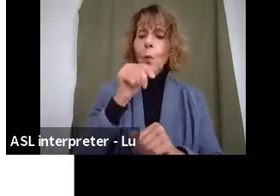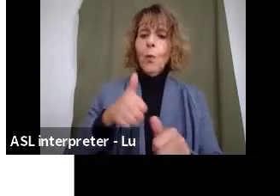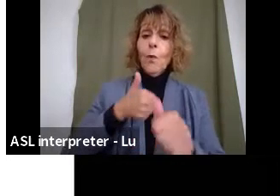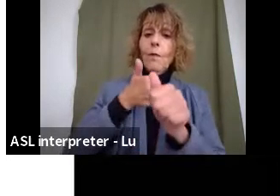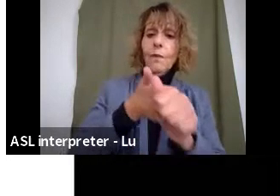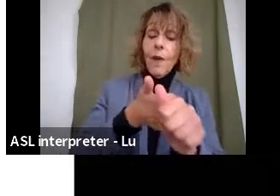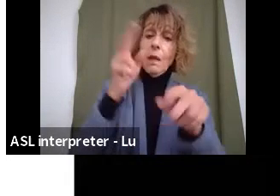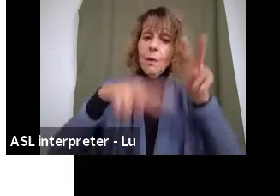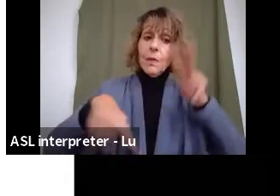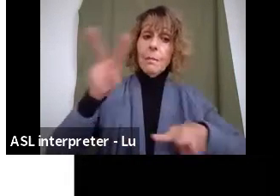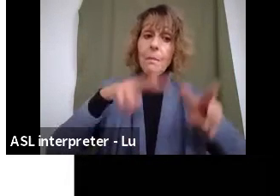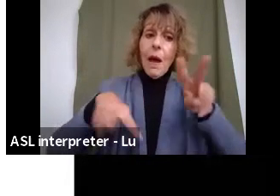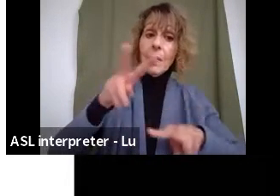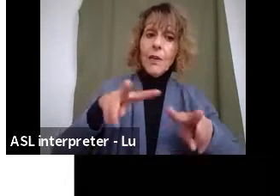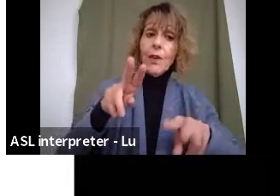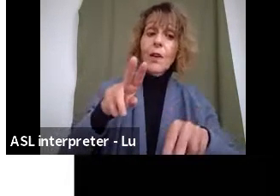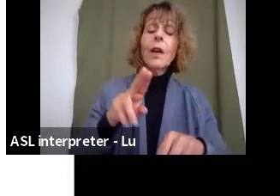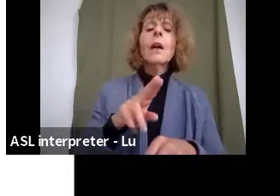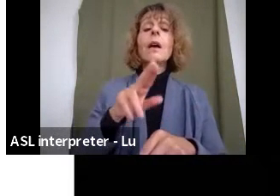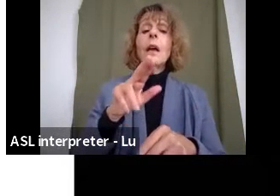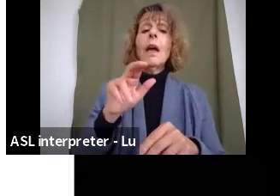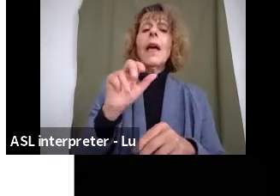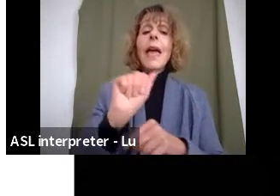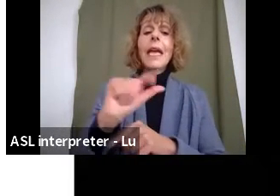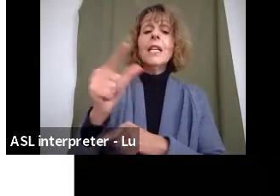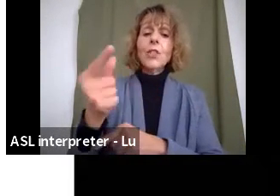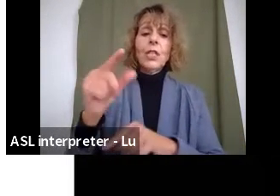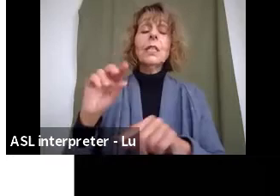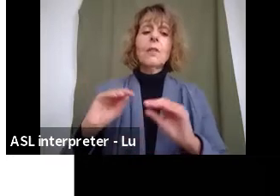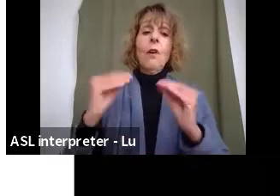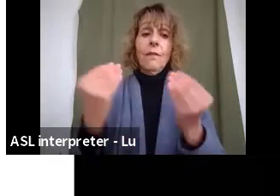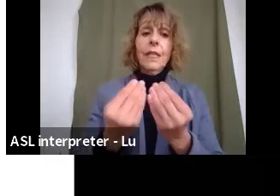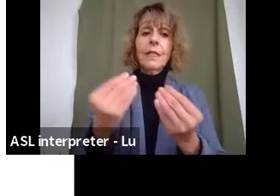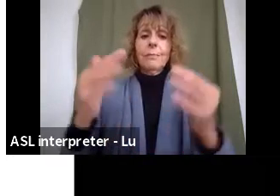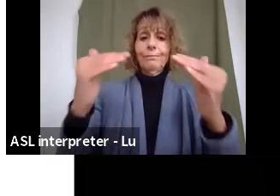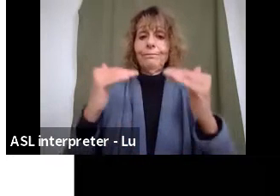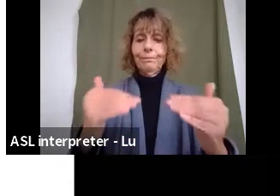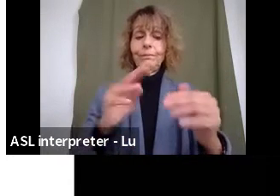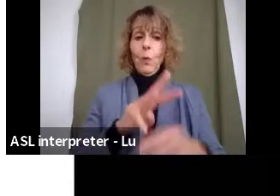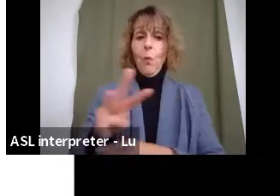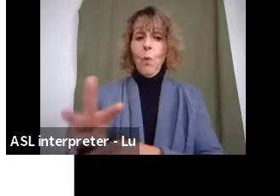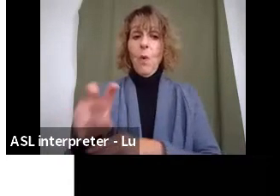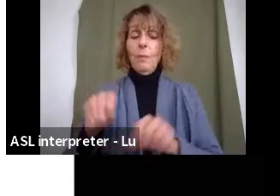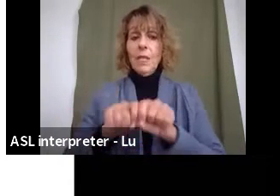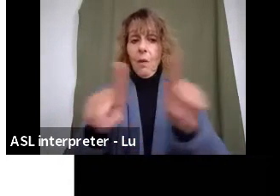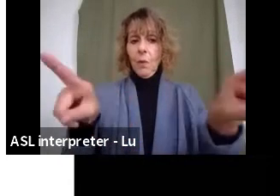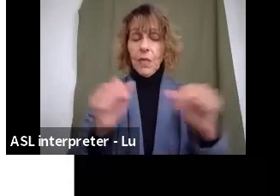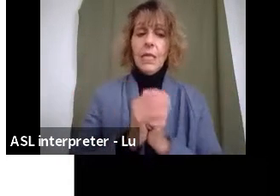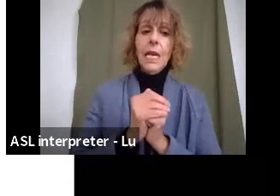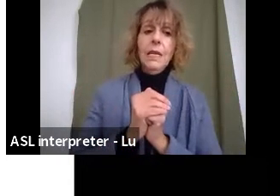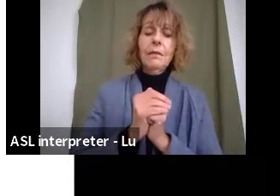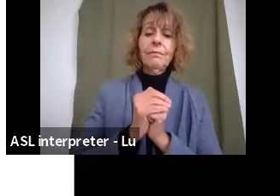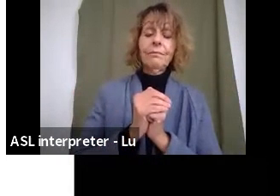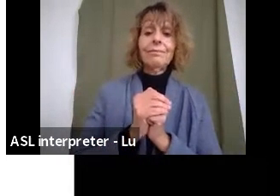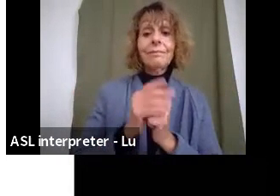the slides out, so you'll have access to this website. Just a quick note about, this stuff costs